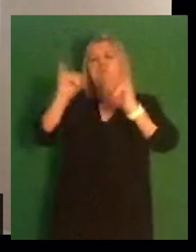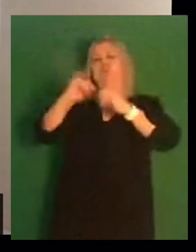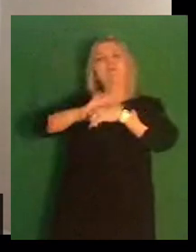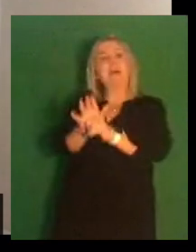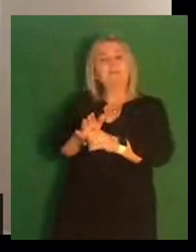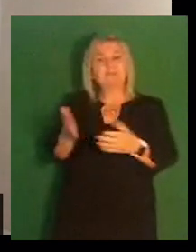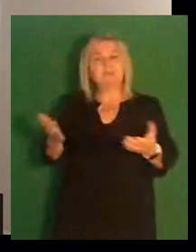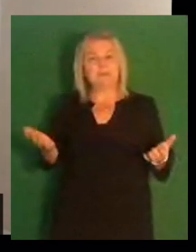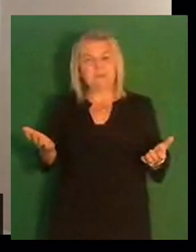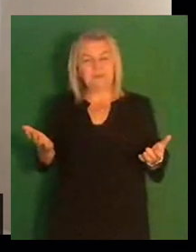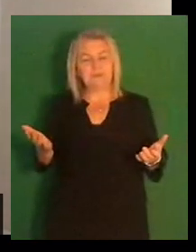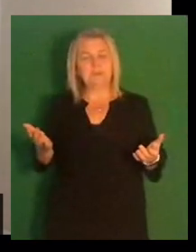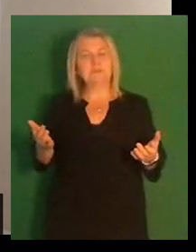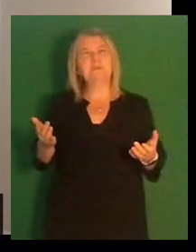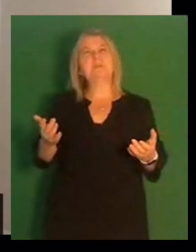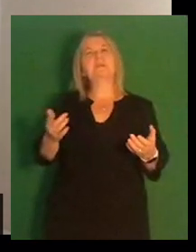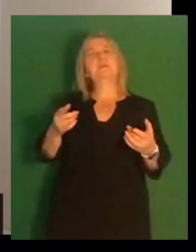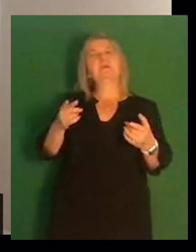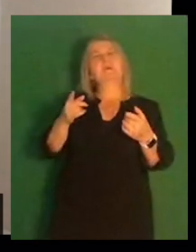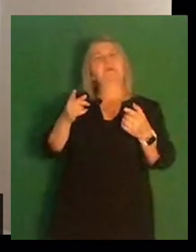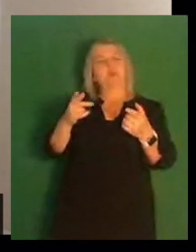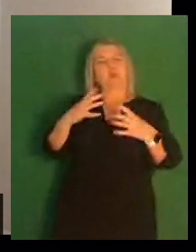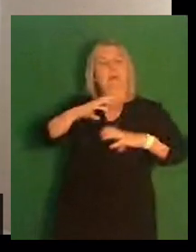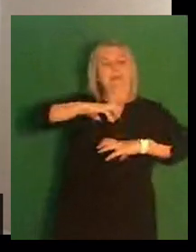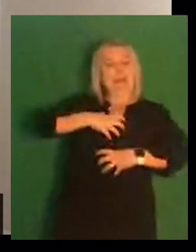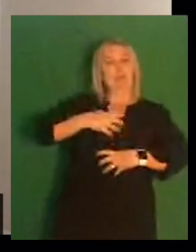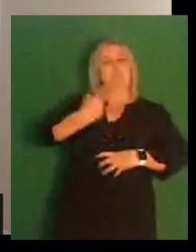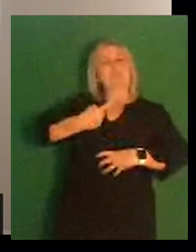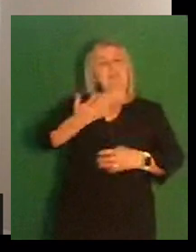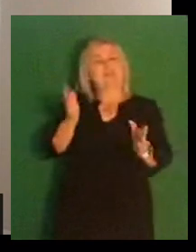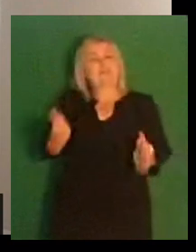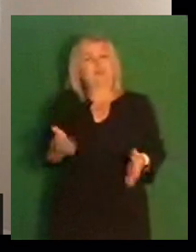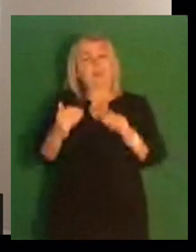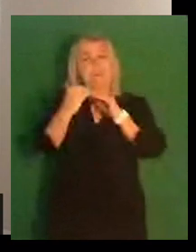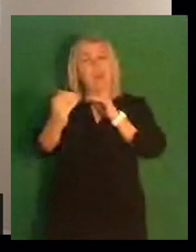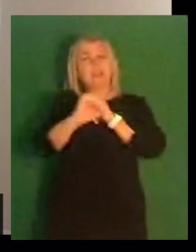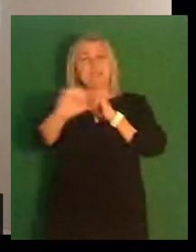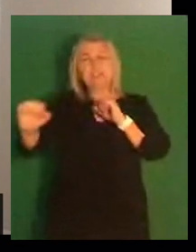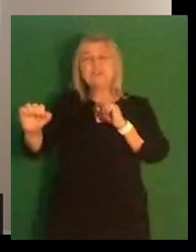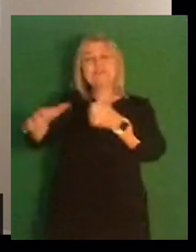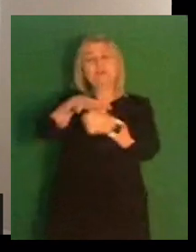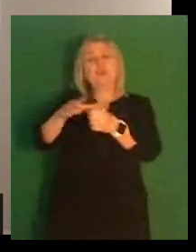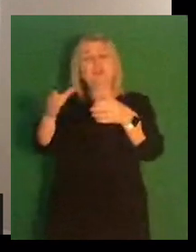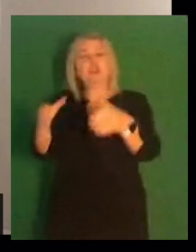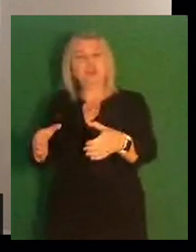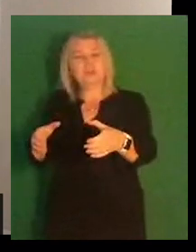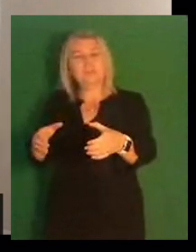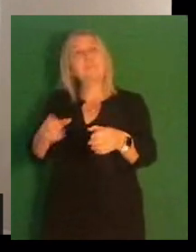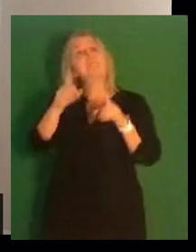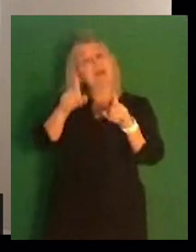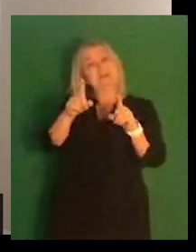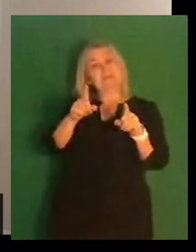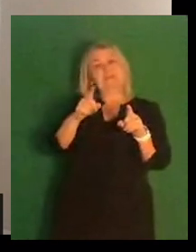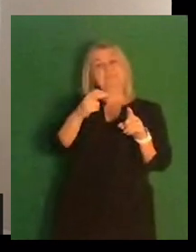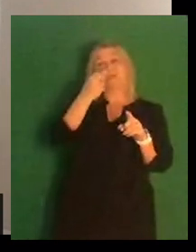allowed us as a team to, and the ideas around the Laboratory for Artistic Intelligence, what it's allowed us to do